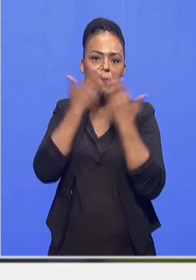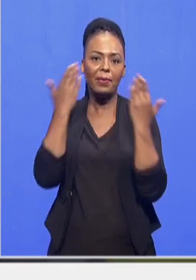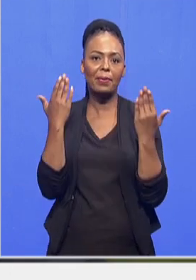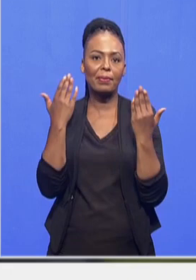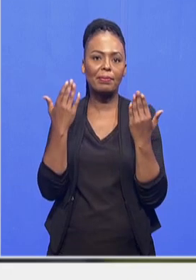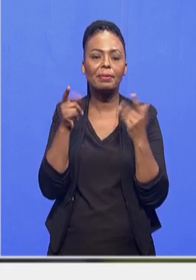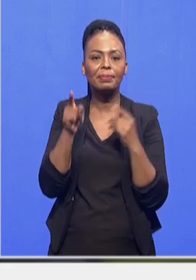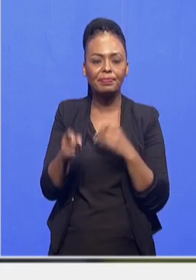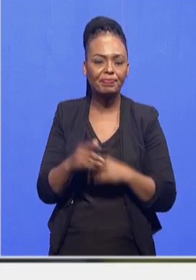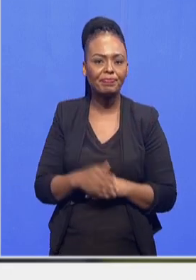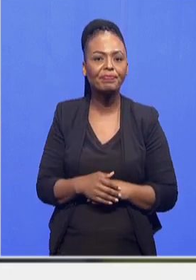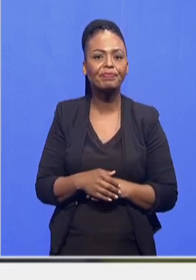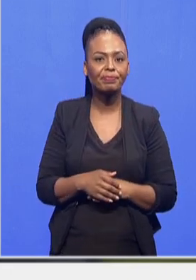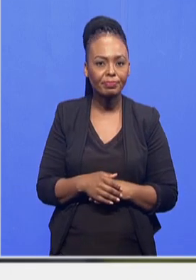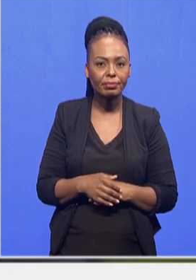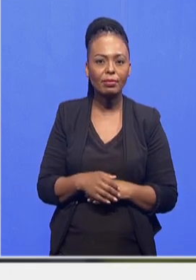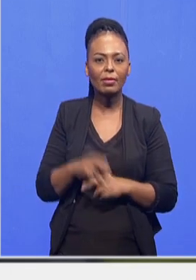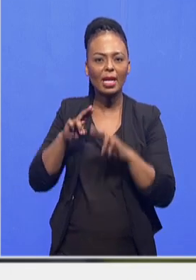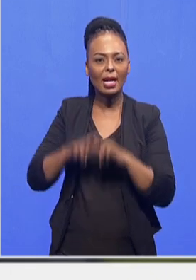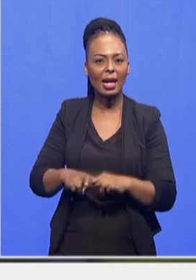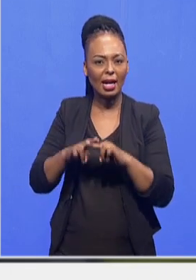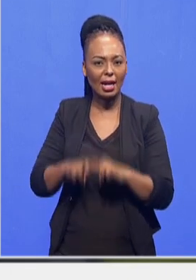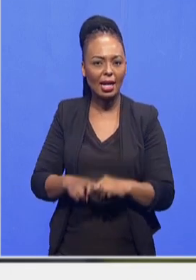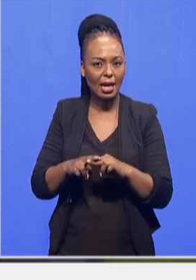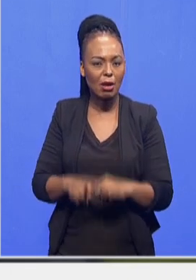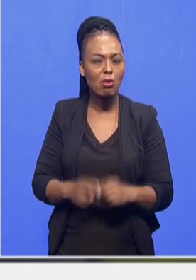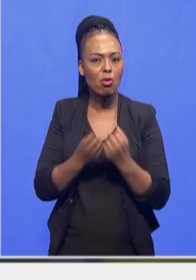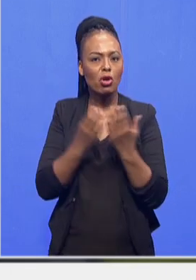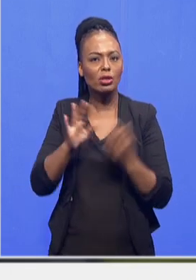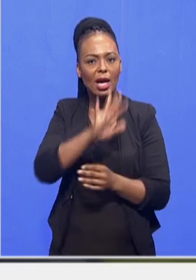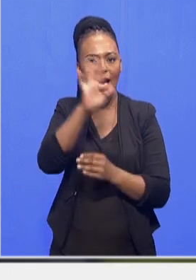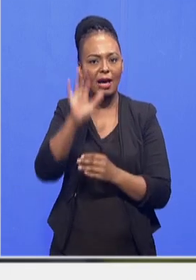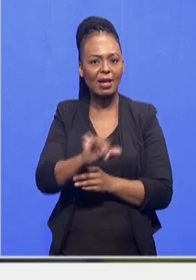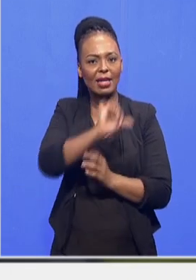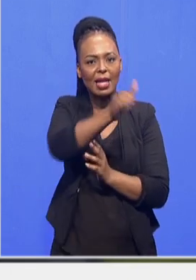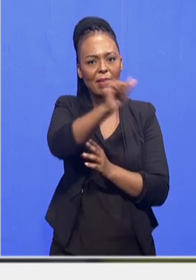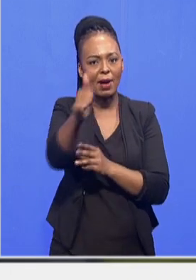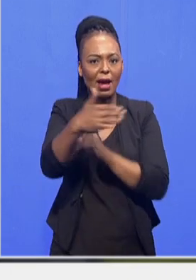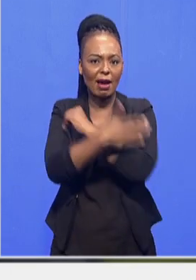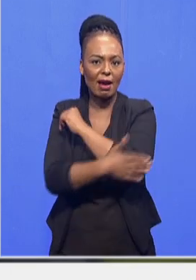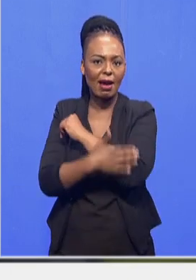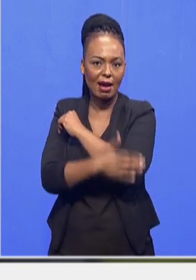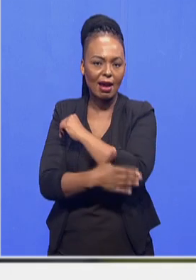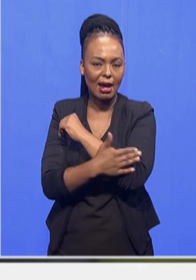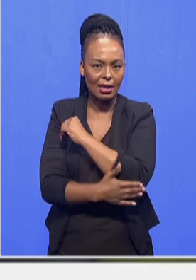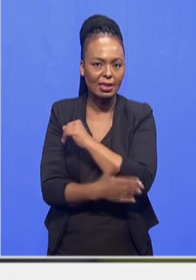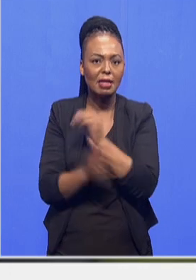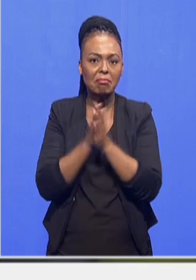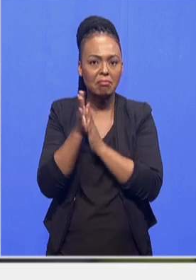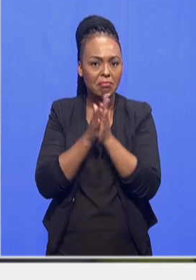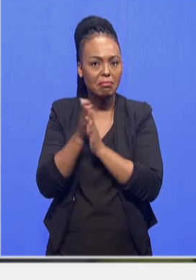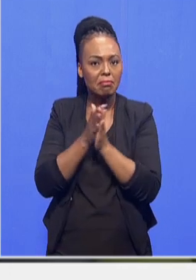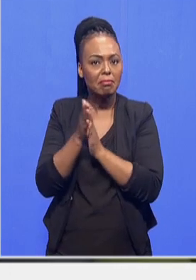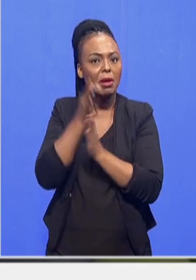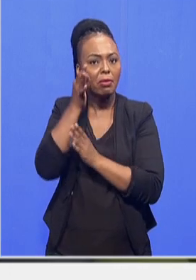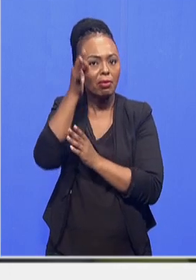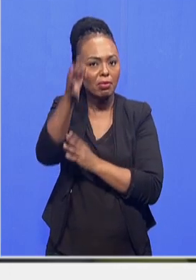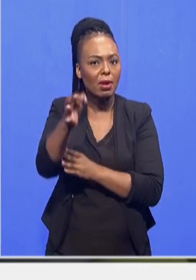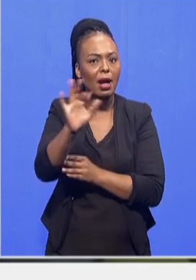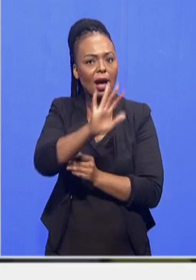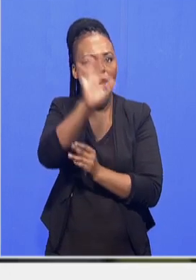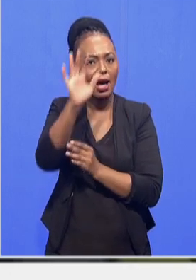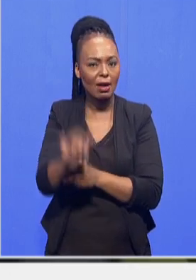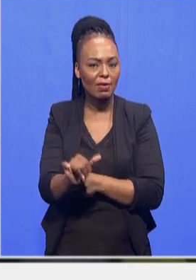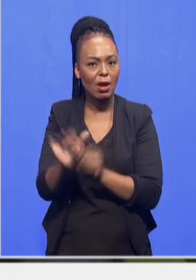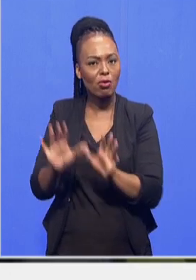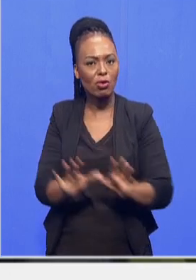you actually relying more on a lot of African and neighboring countries, and you're looking forward to also ensuring that the Africa Free